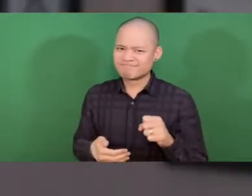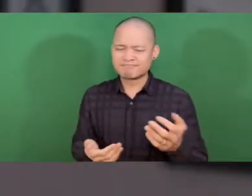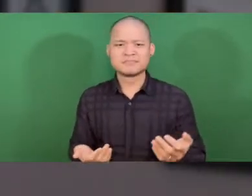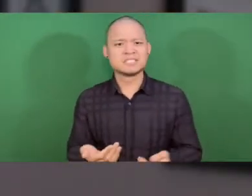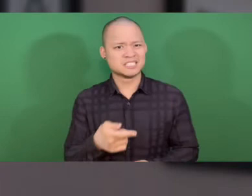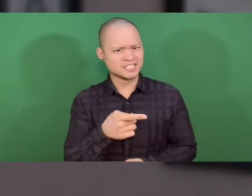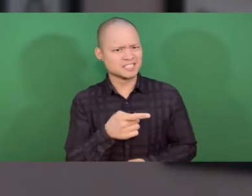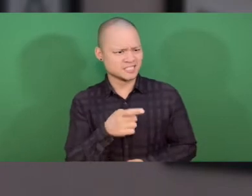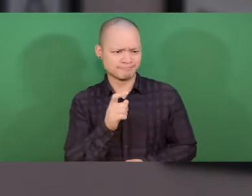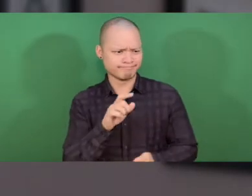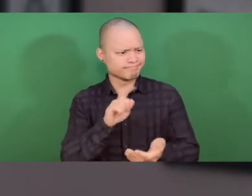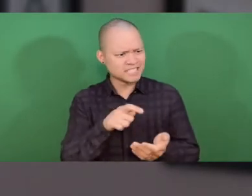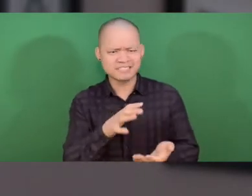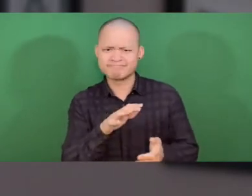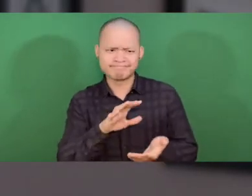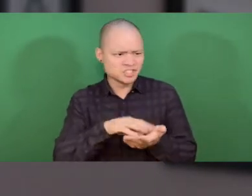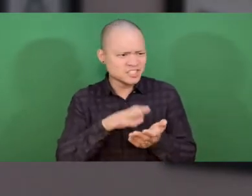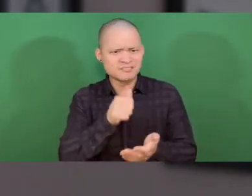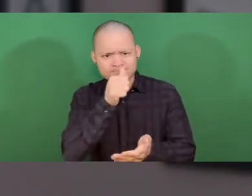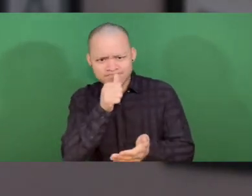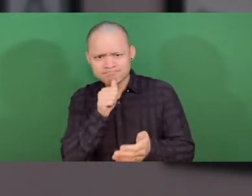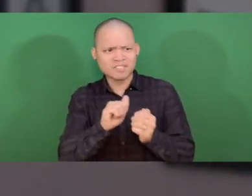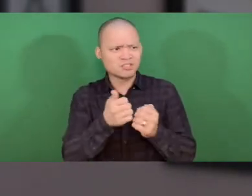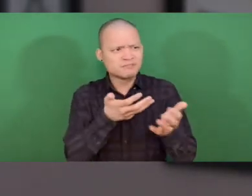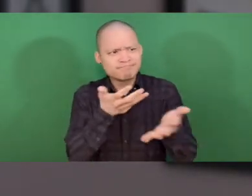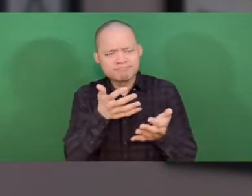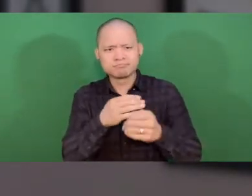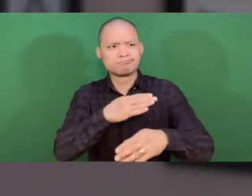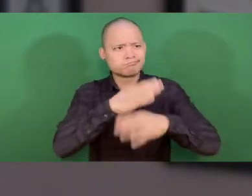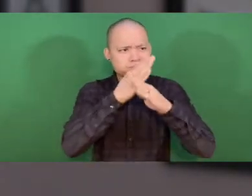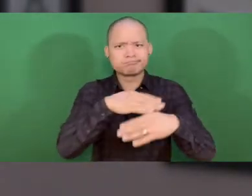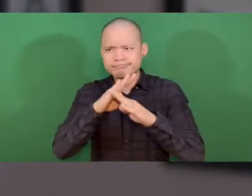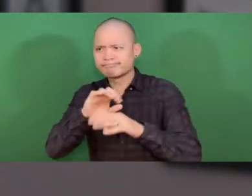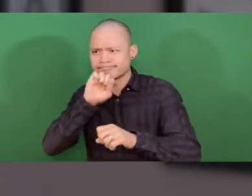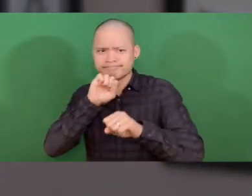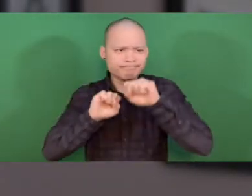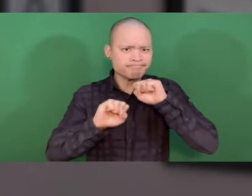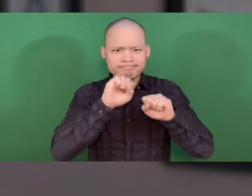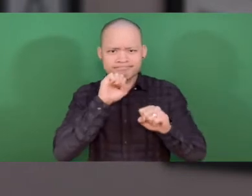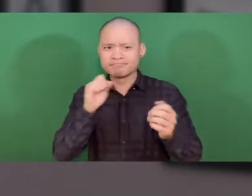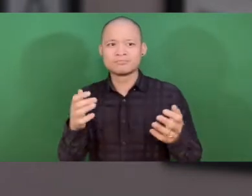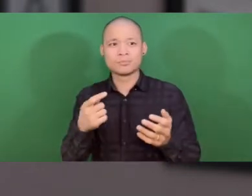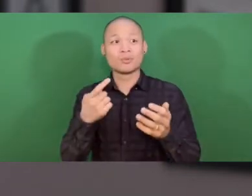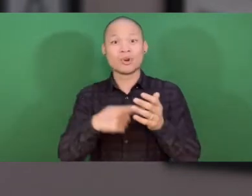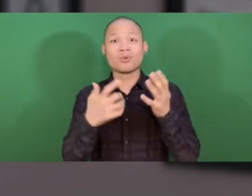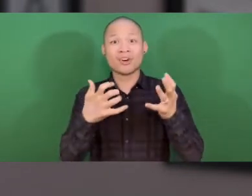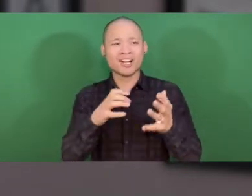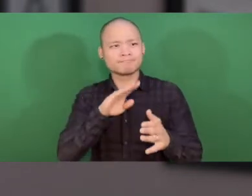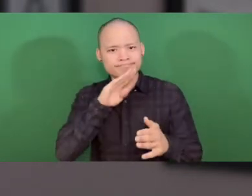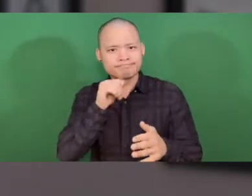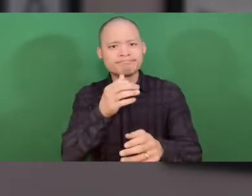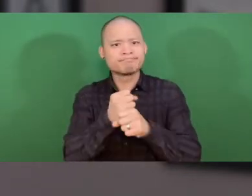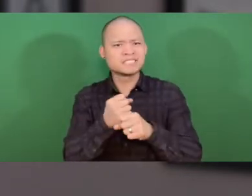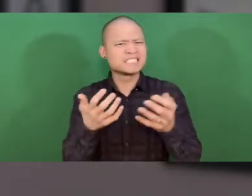You must have developed a lot of skills there in terms of, dealing with adversity or not getting to do the things